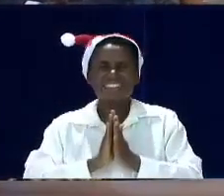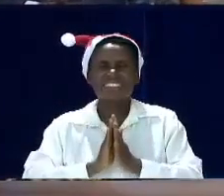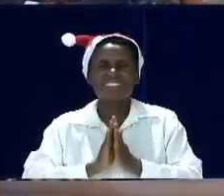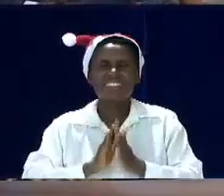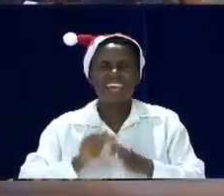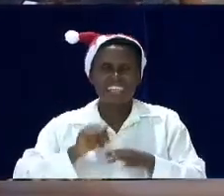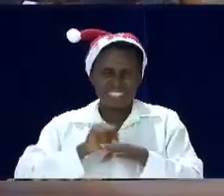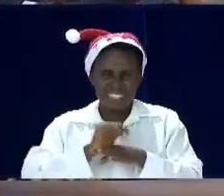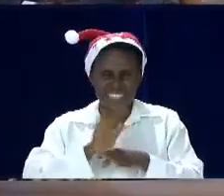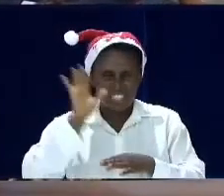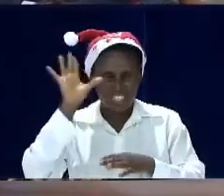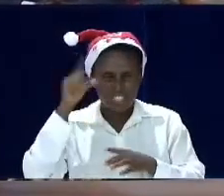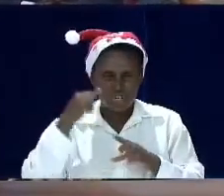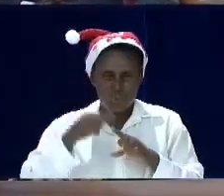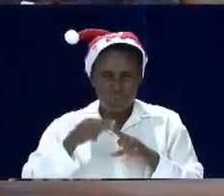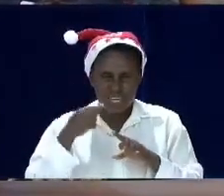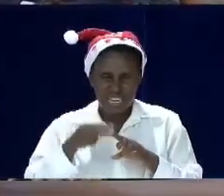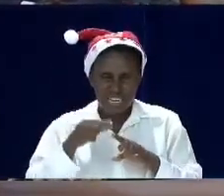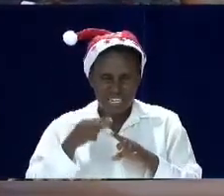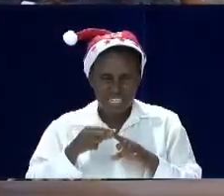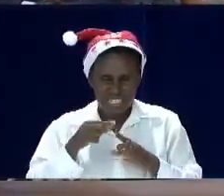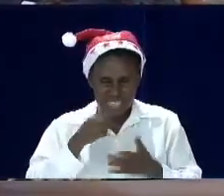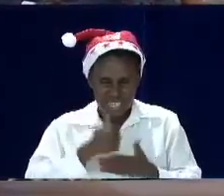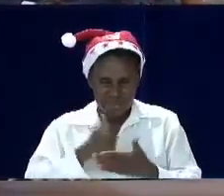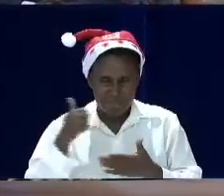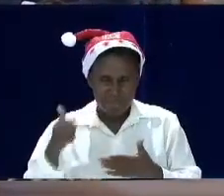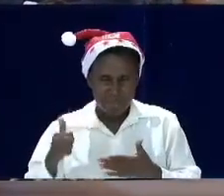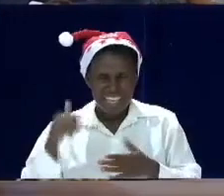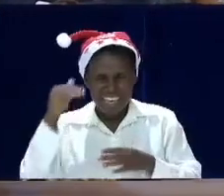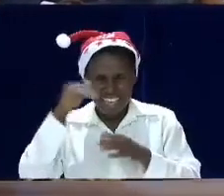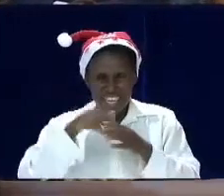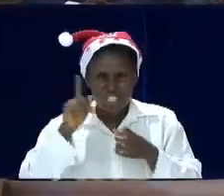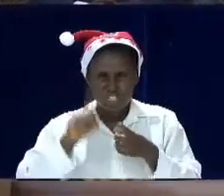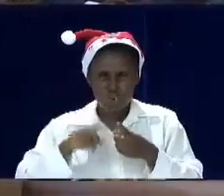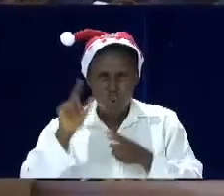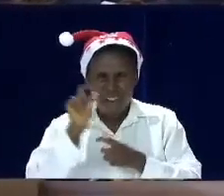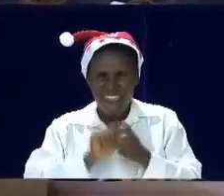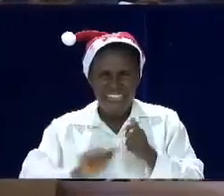send forth your word into every heart.